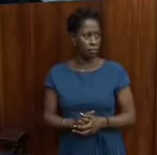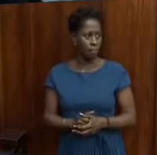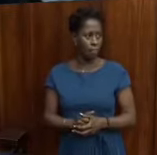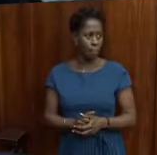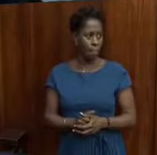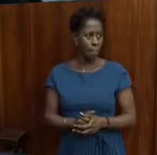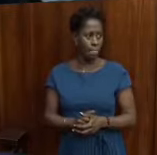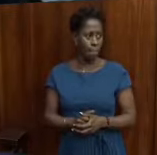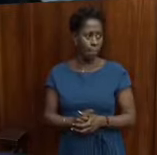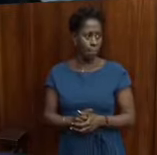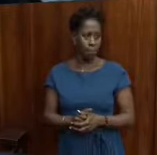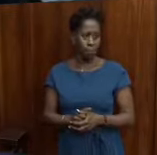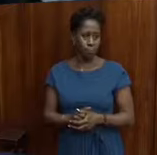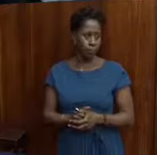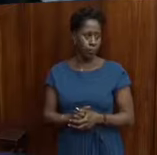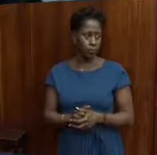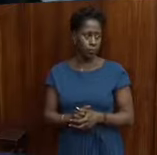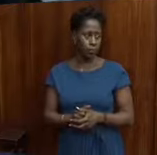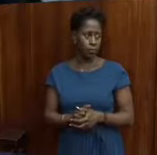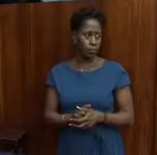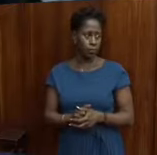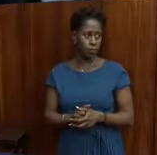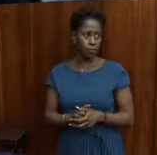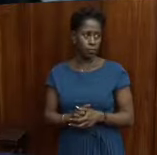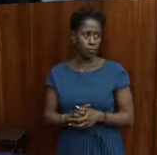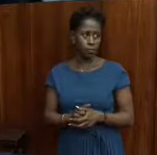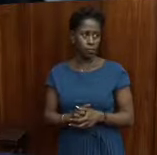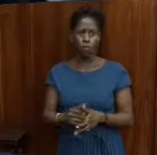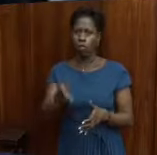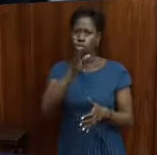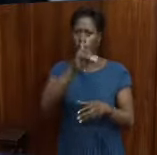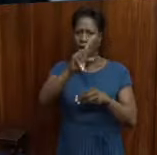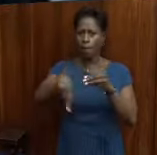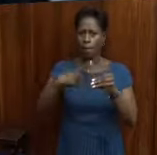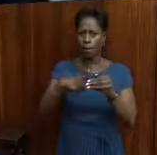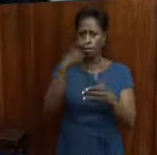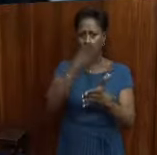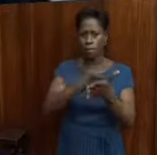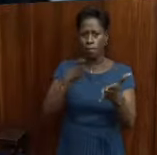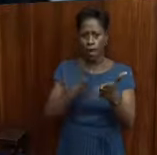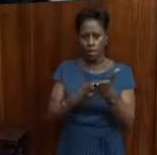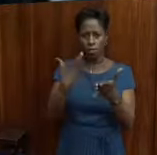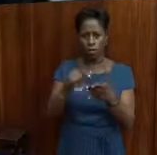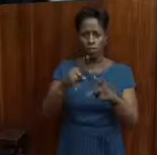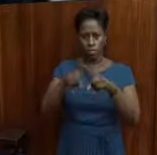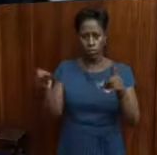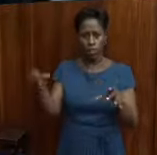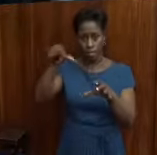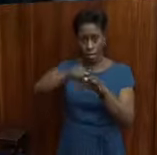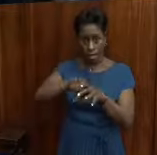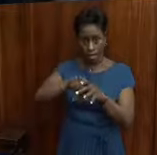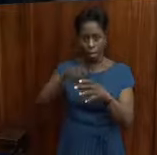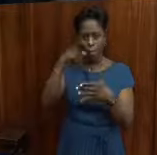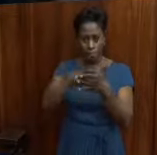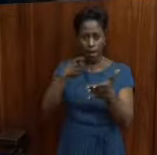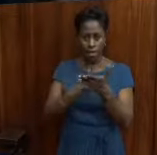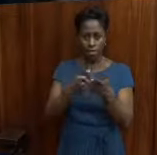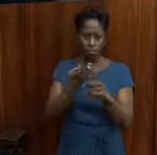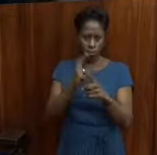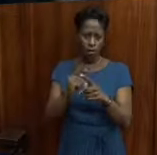tax on gasoline and diesel was set at $2.50 per gallon by the last Labour administration. This